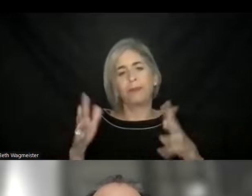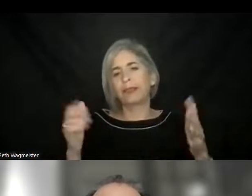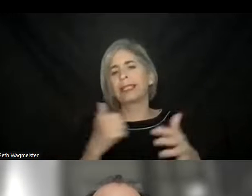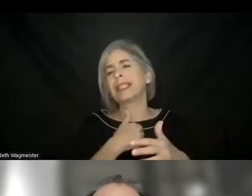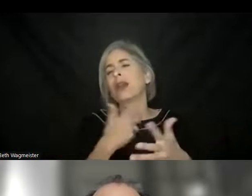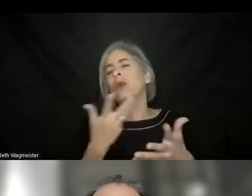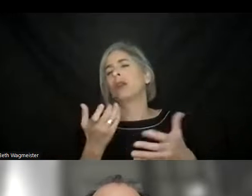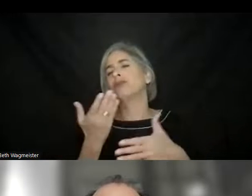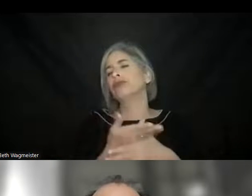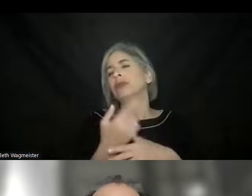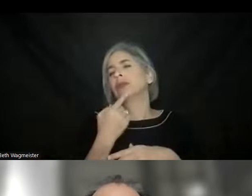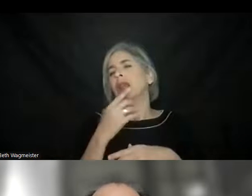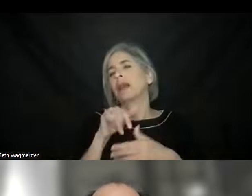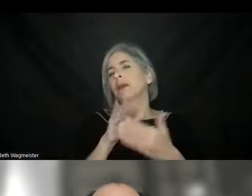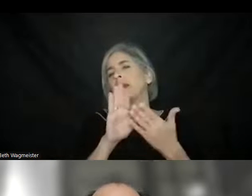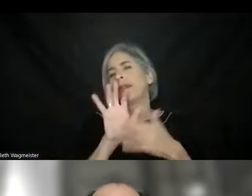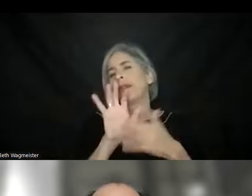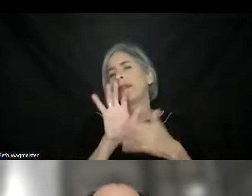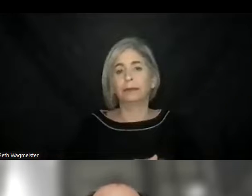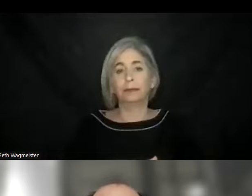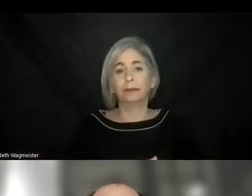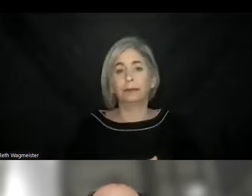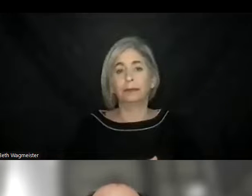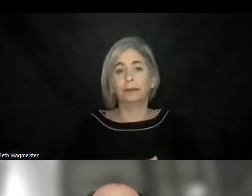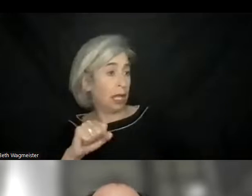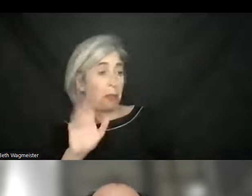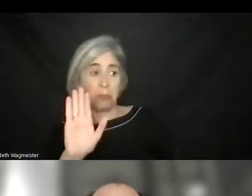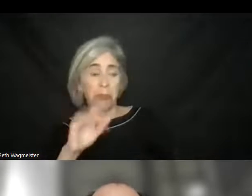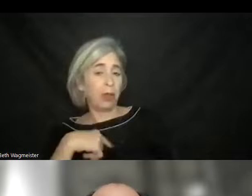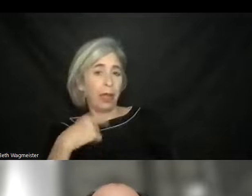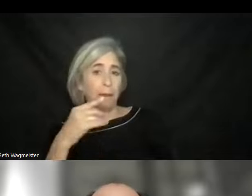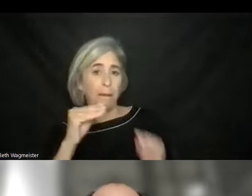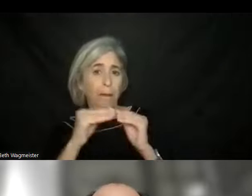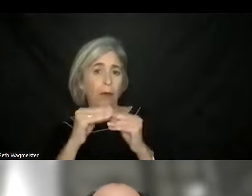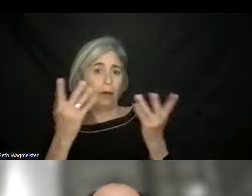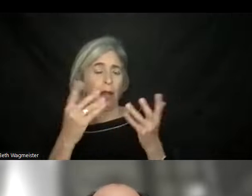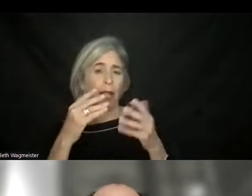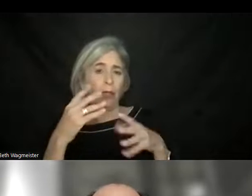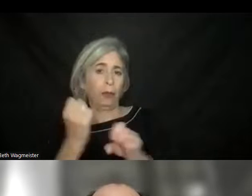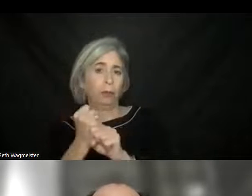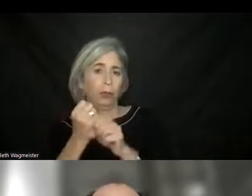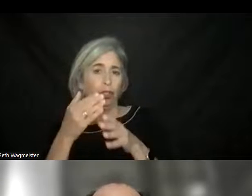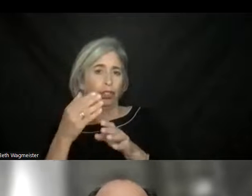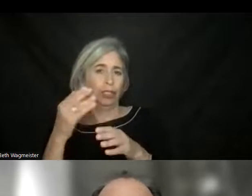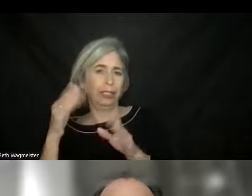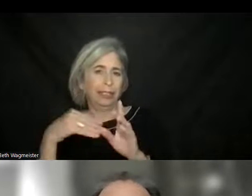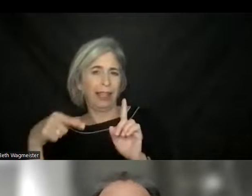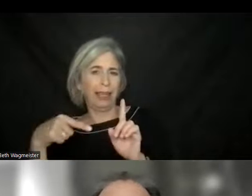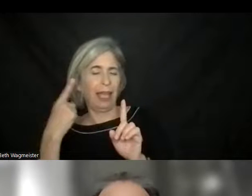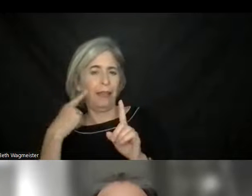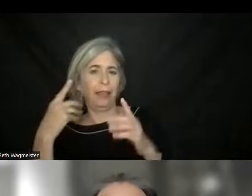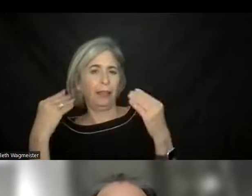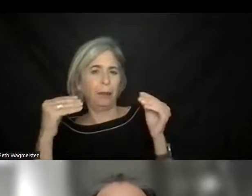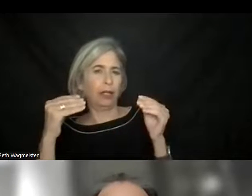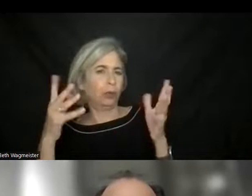wanted to kind of speak to that. Mm-hmm. Yeah, so I'm more kind of on the procurer side here. I think the market will cope with